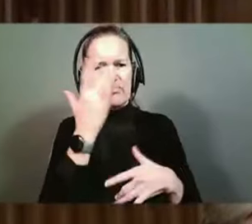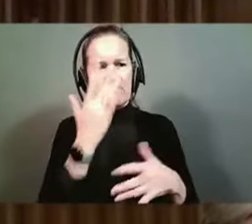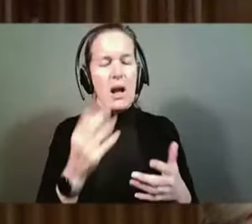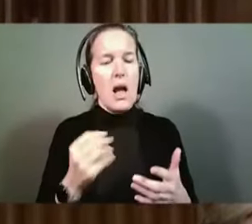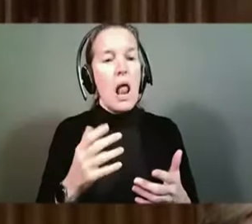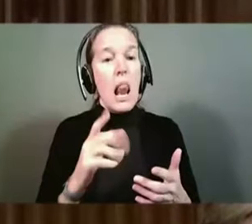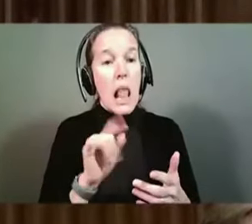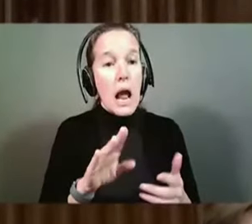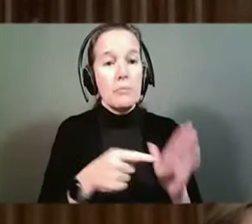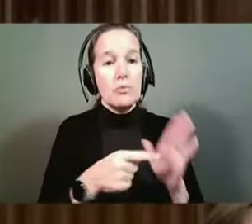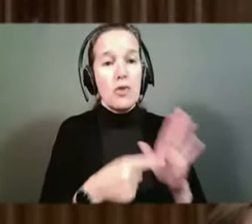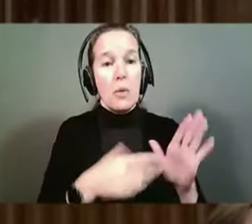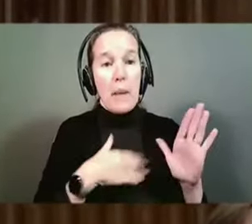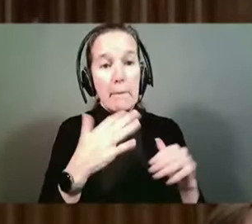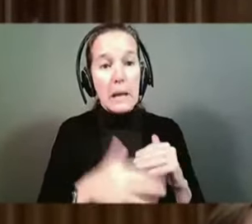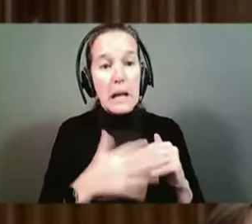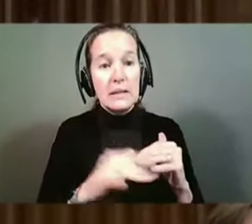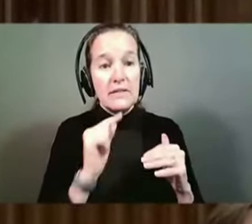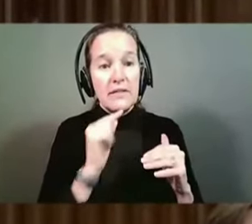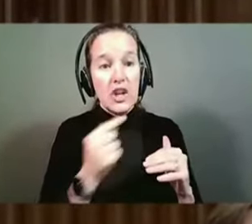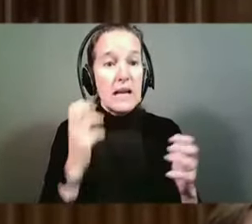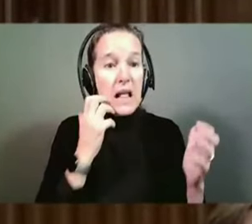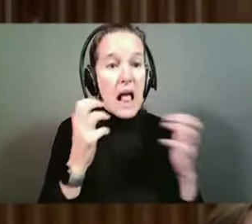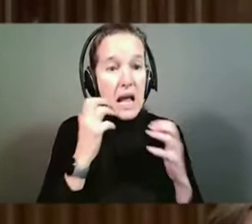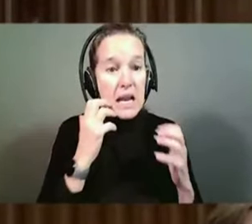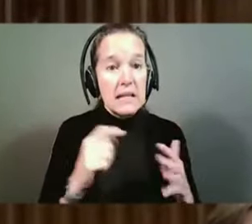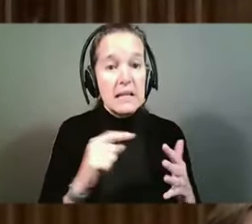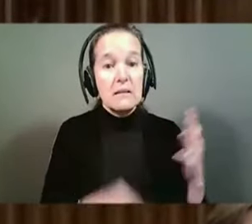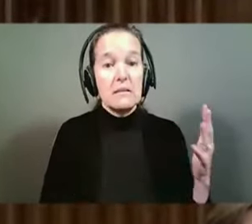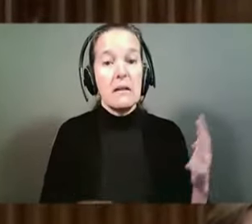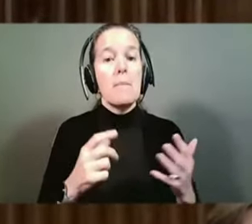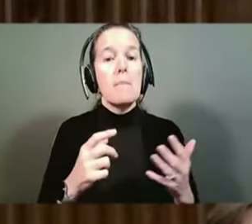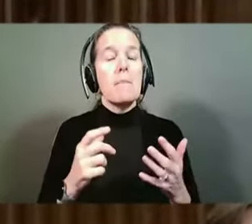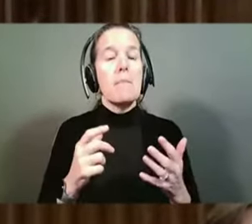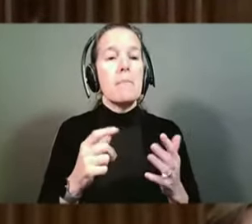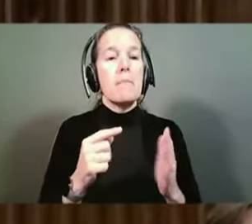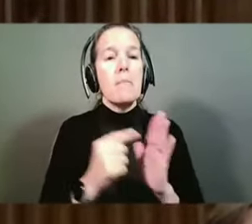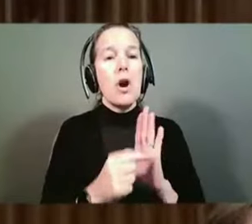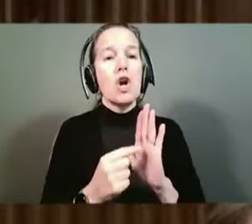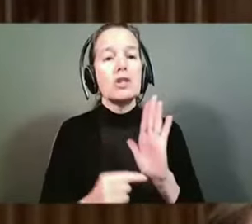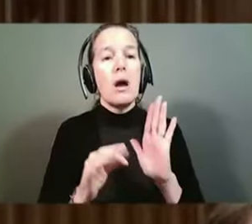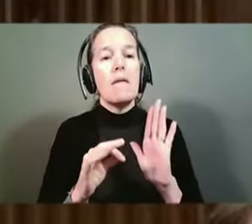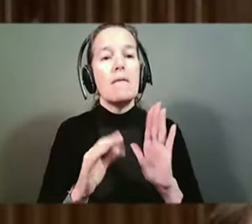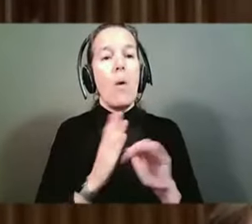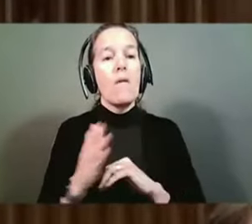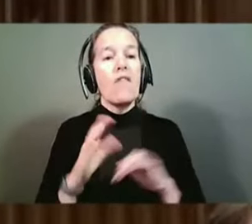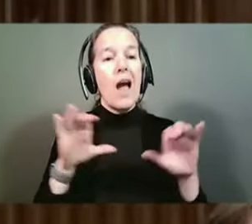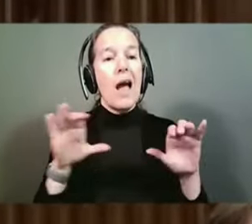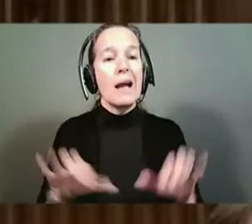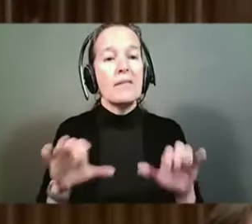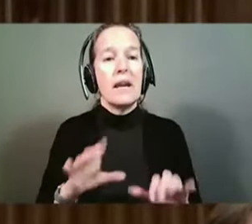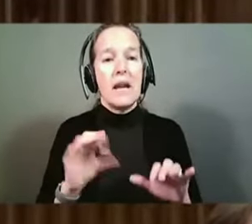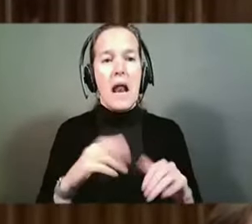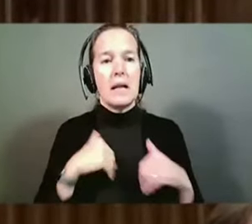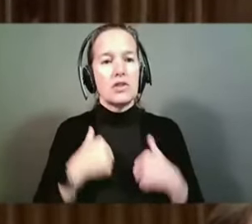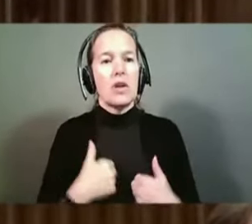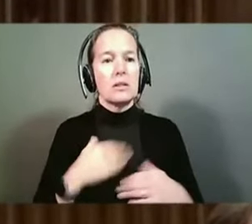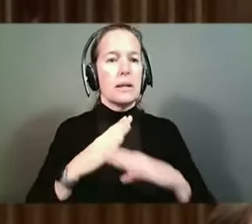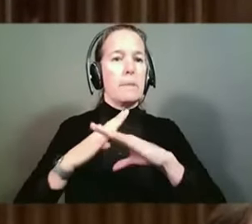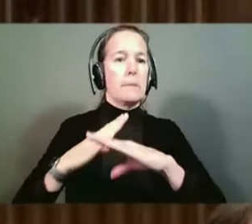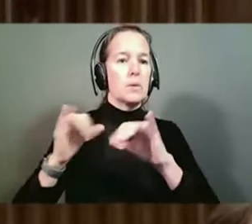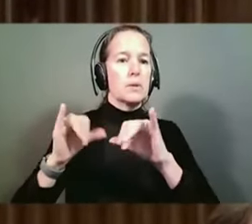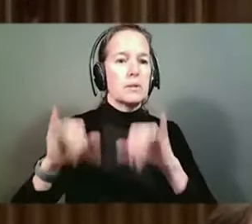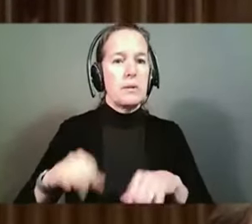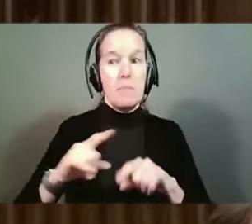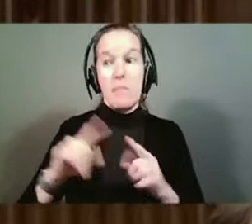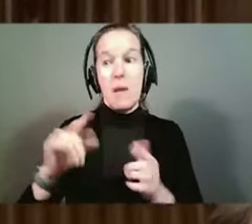showed my blood was severely clotted, markers of an overactivated and exhausted immune system. All were dismissed by doctors